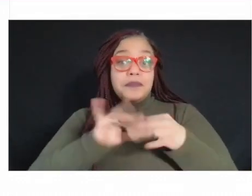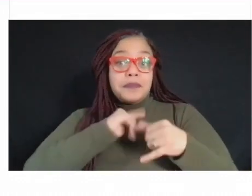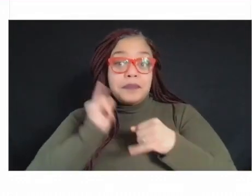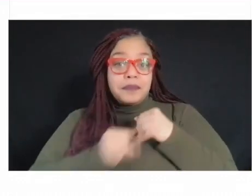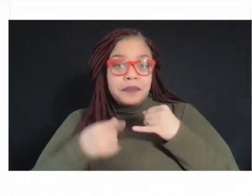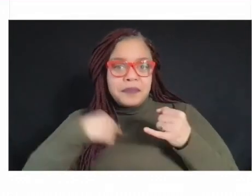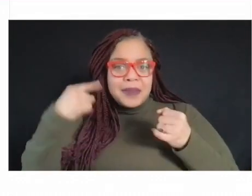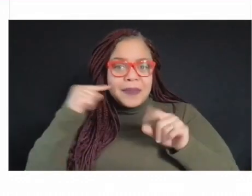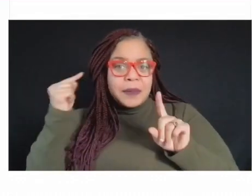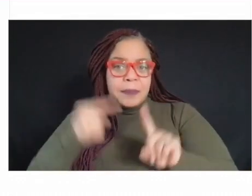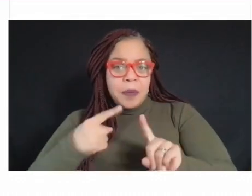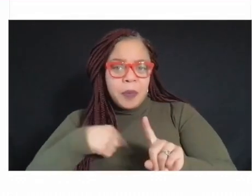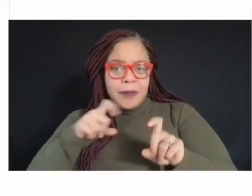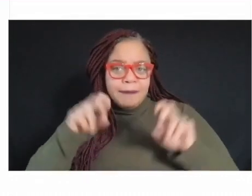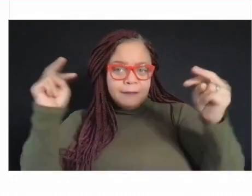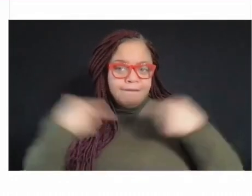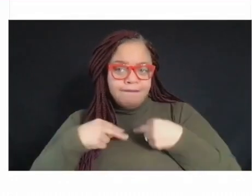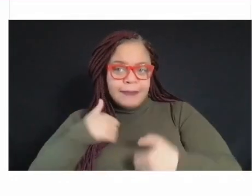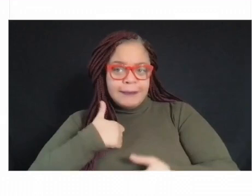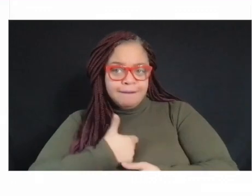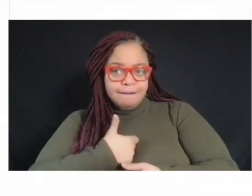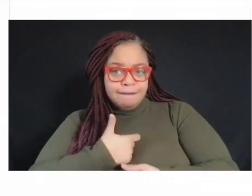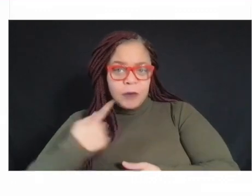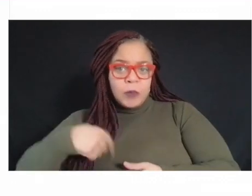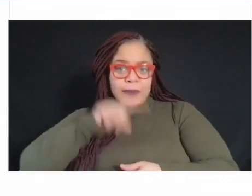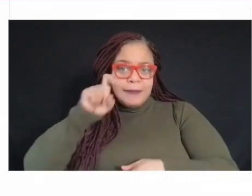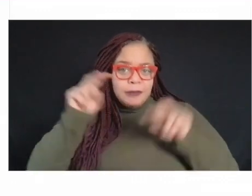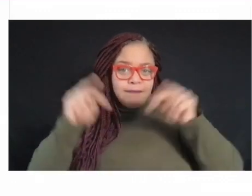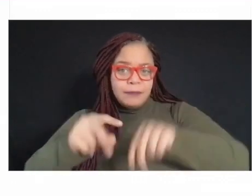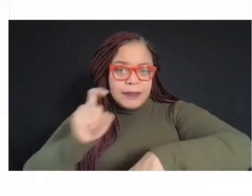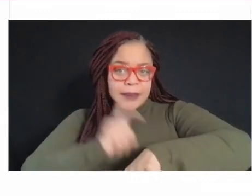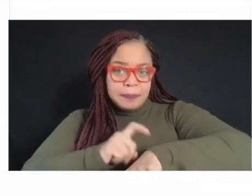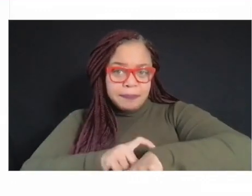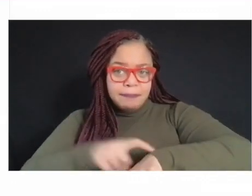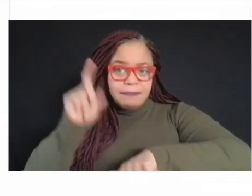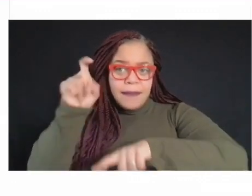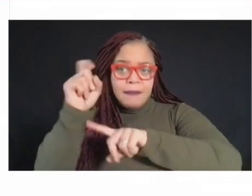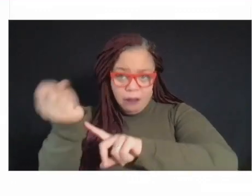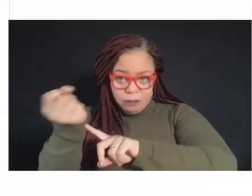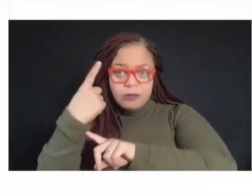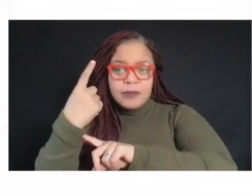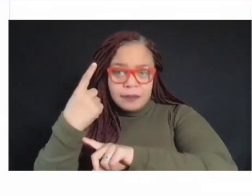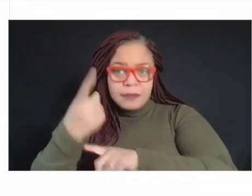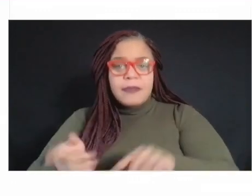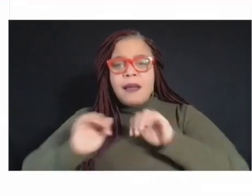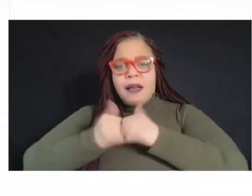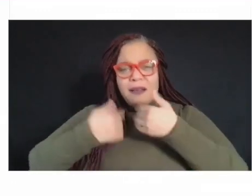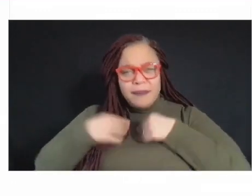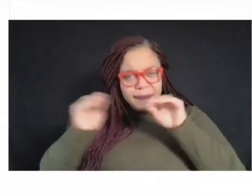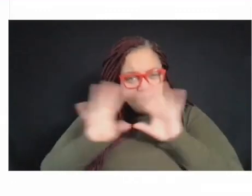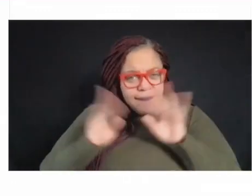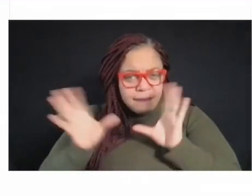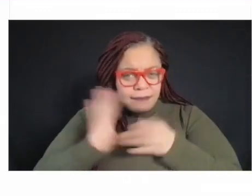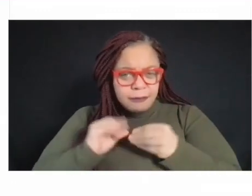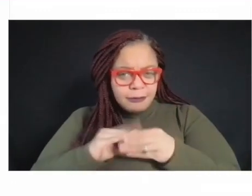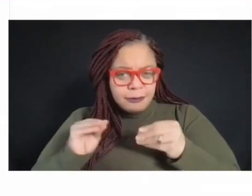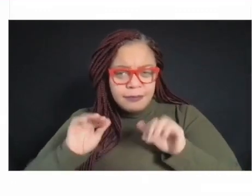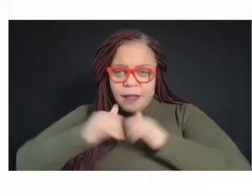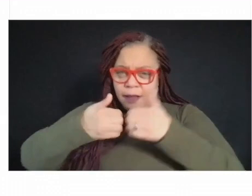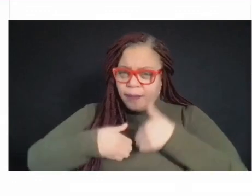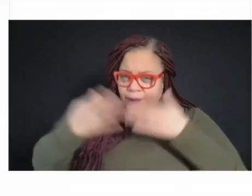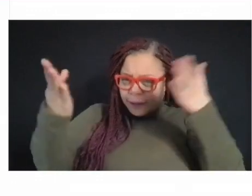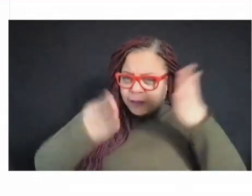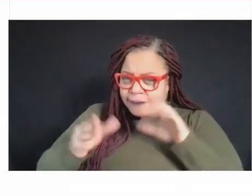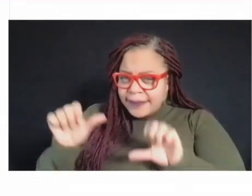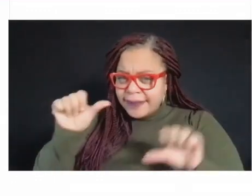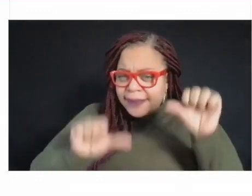to understand, how do we clarify messages? How do we serve as the science basis so that we can then judge what is misinformation